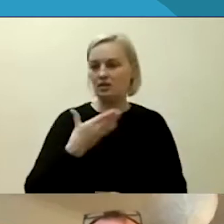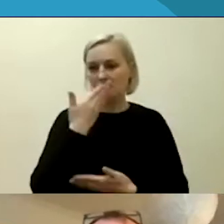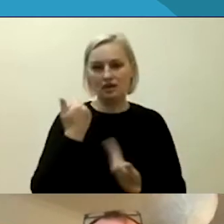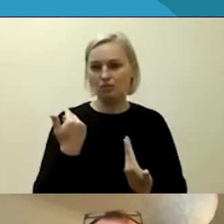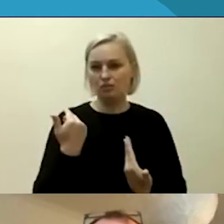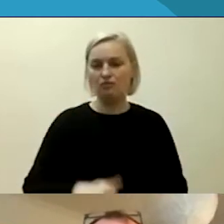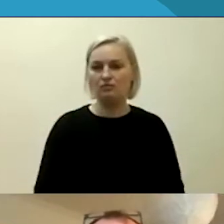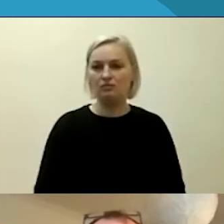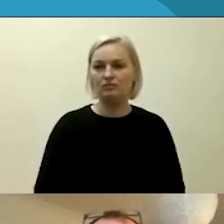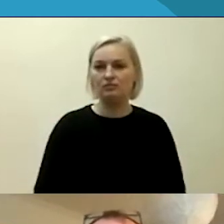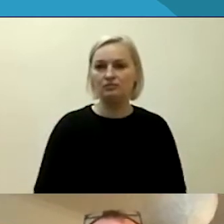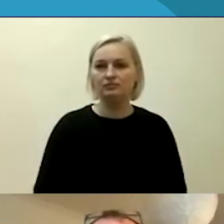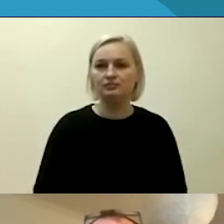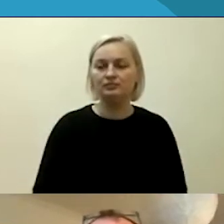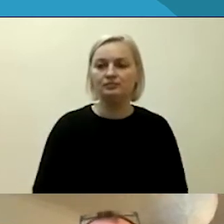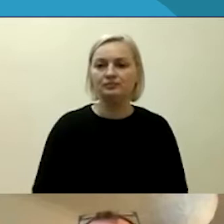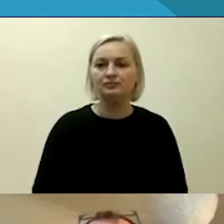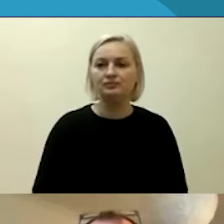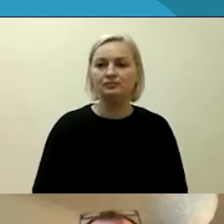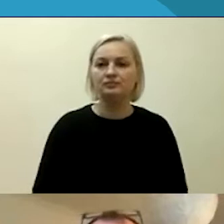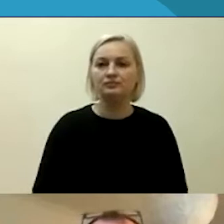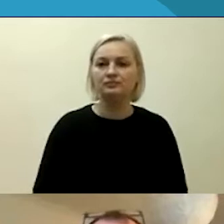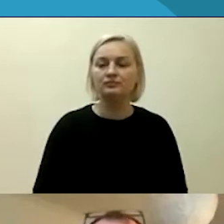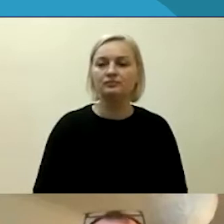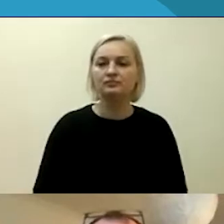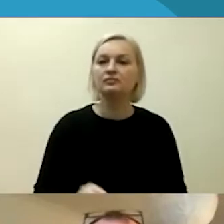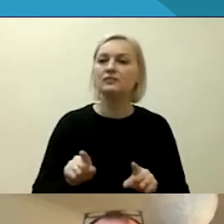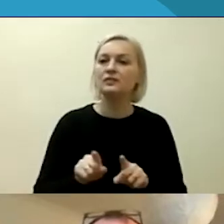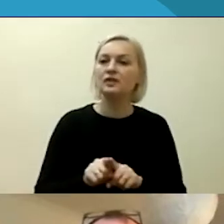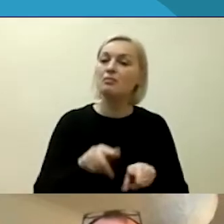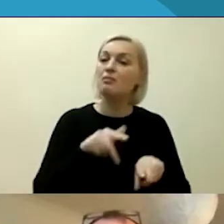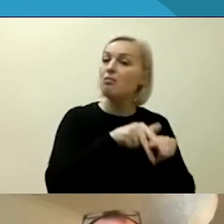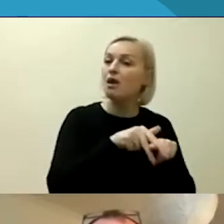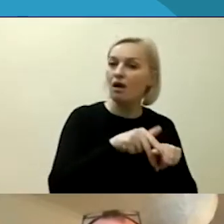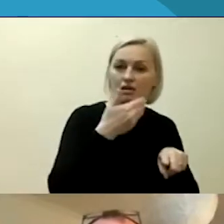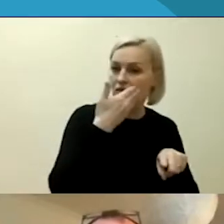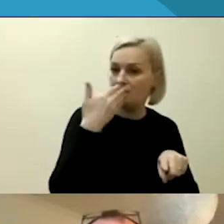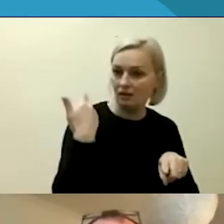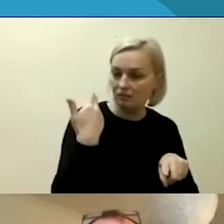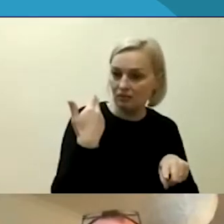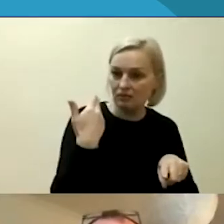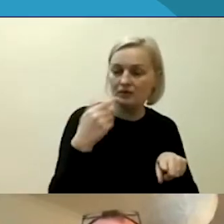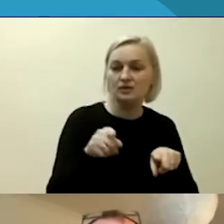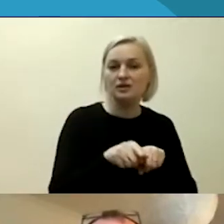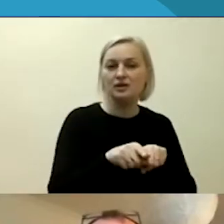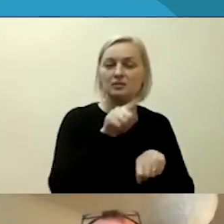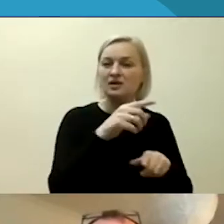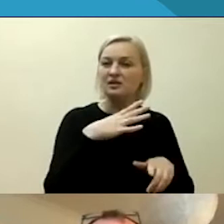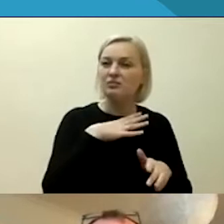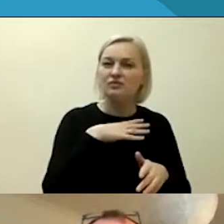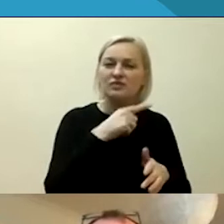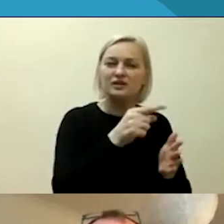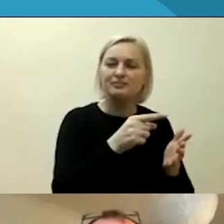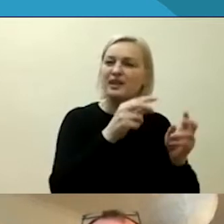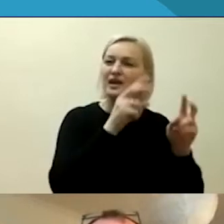for investigating, following up, and recording hate crime. And you can see